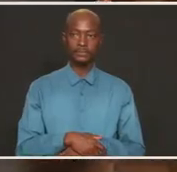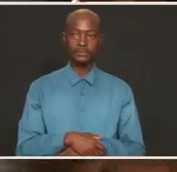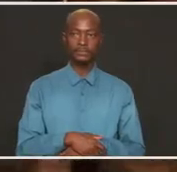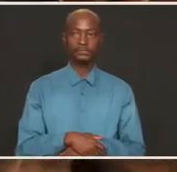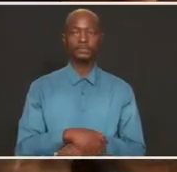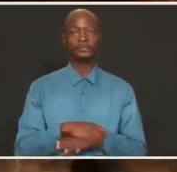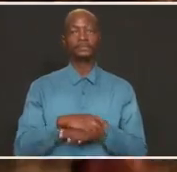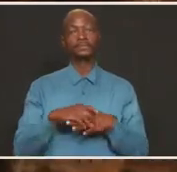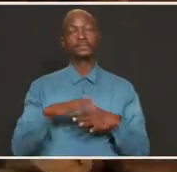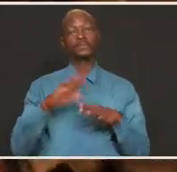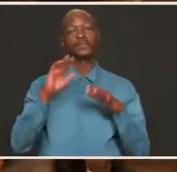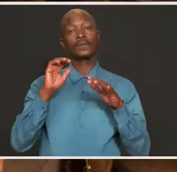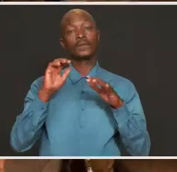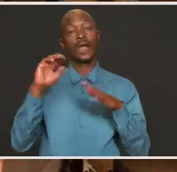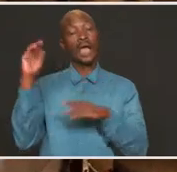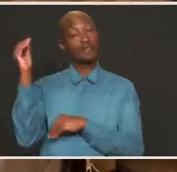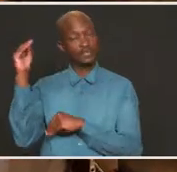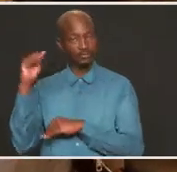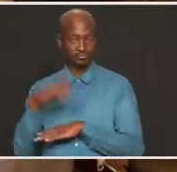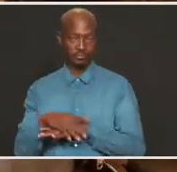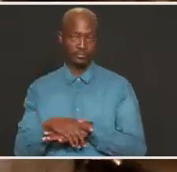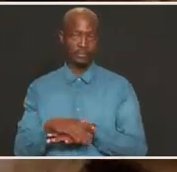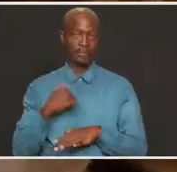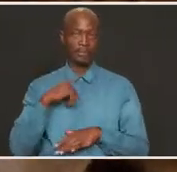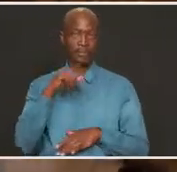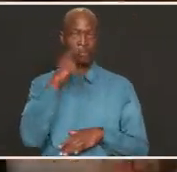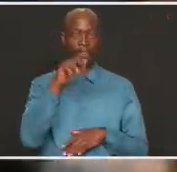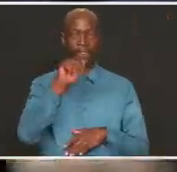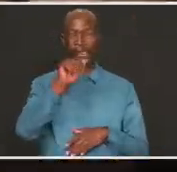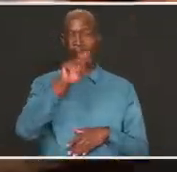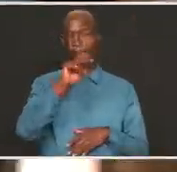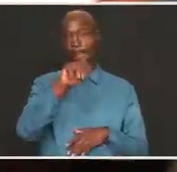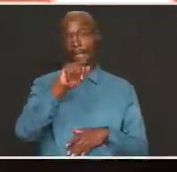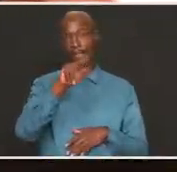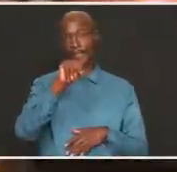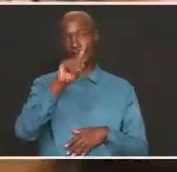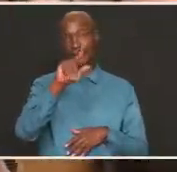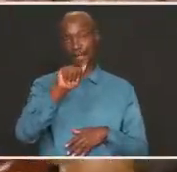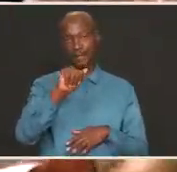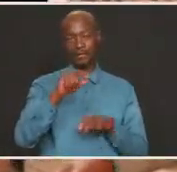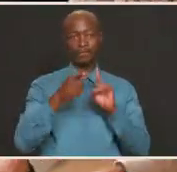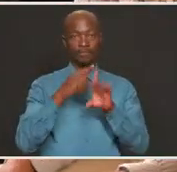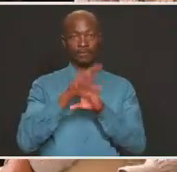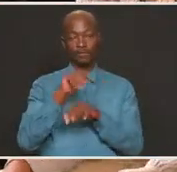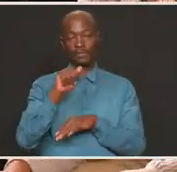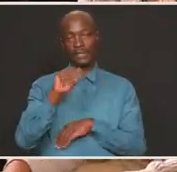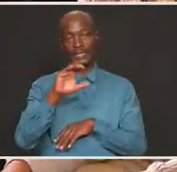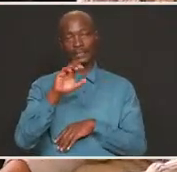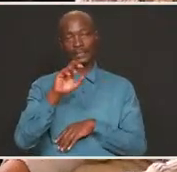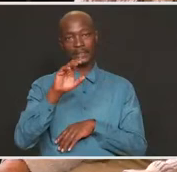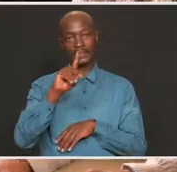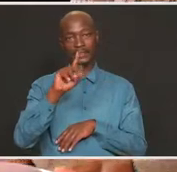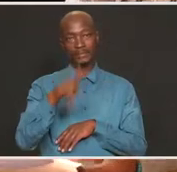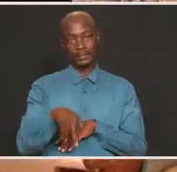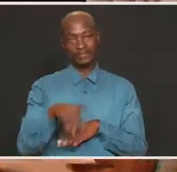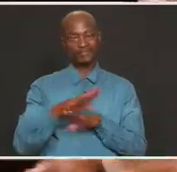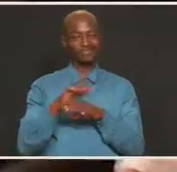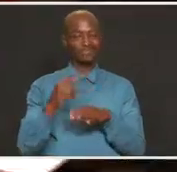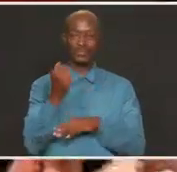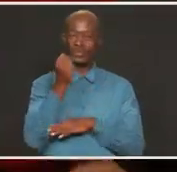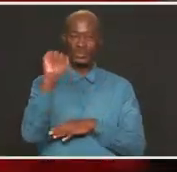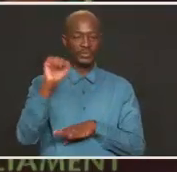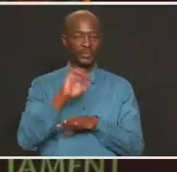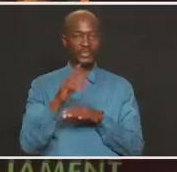good afternoon everybody my name is Amanda I'm from the acdp we reject the billable